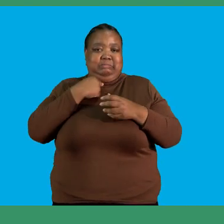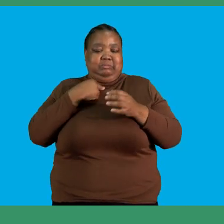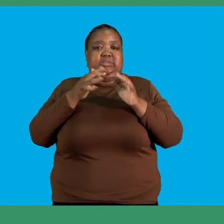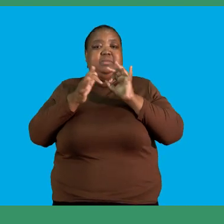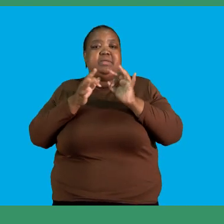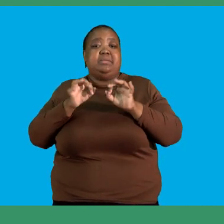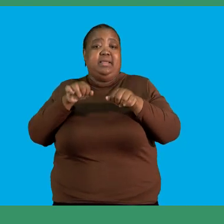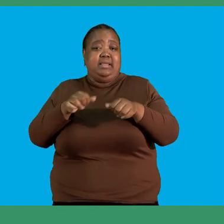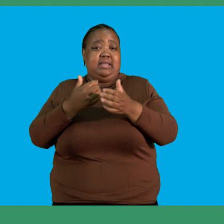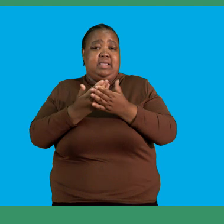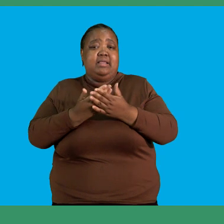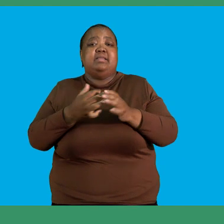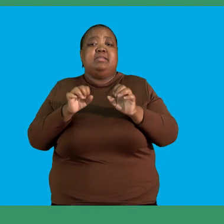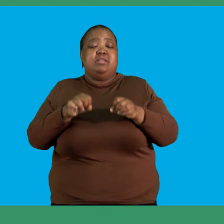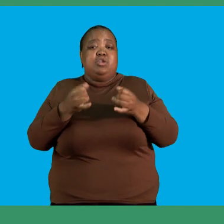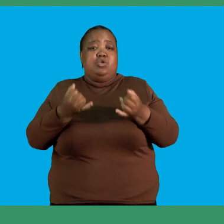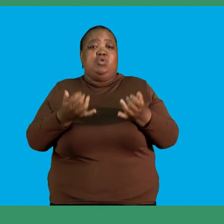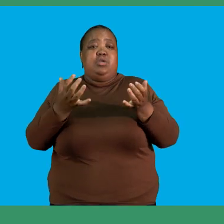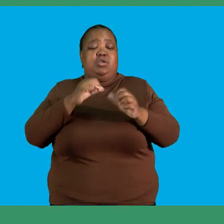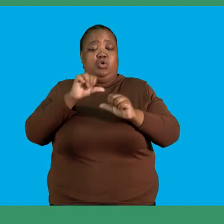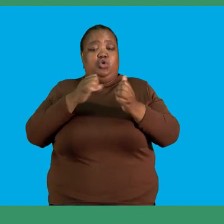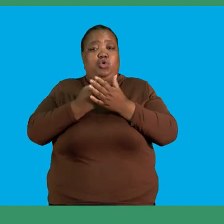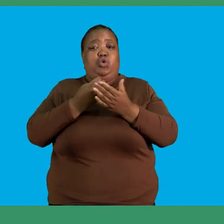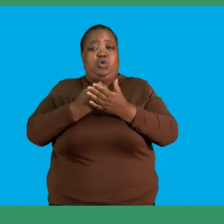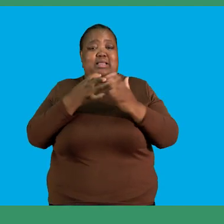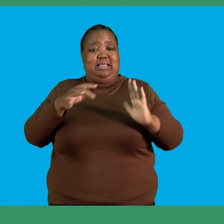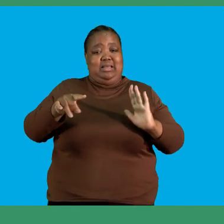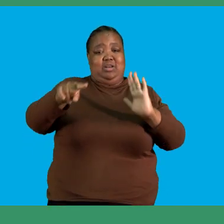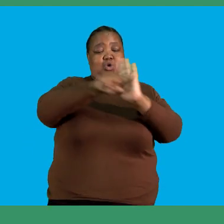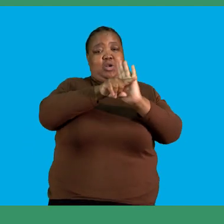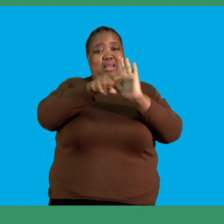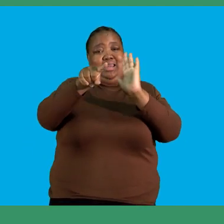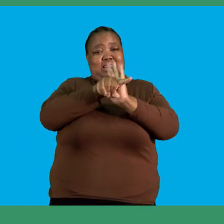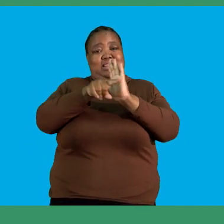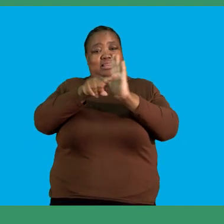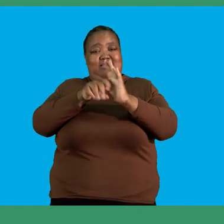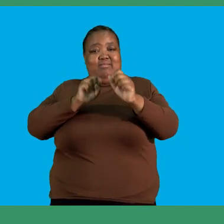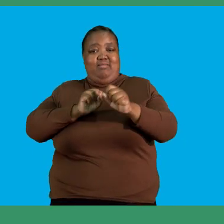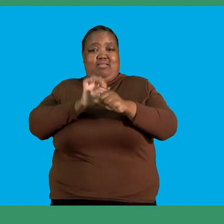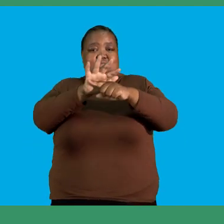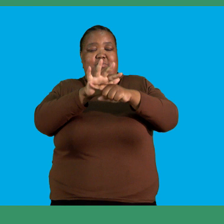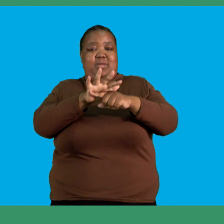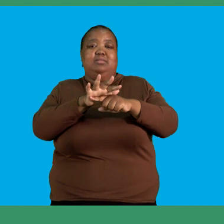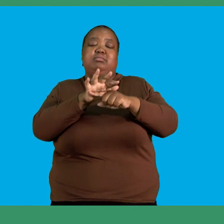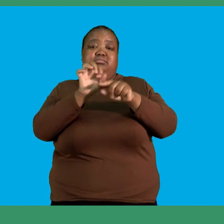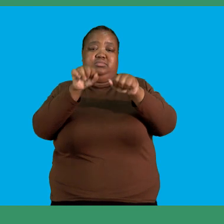Now, remember that in this case, we are only talking about the negative impact